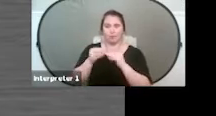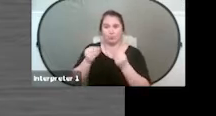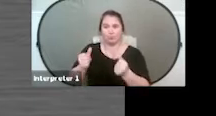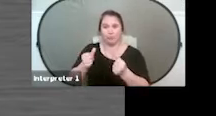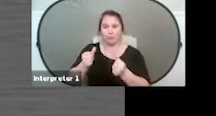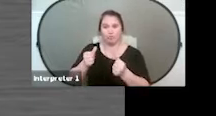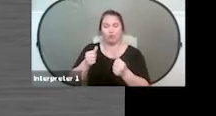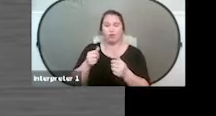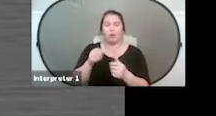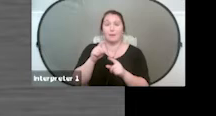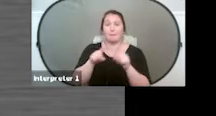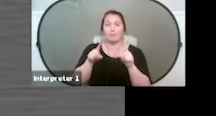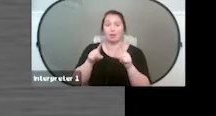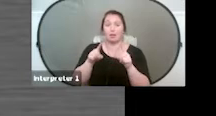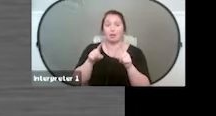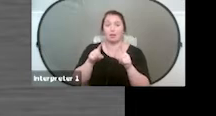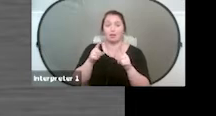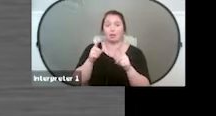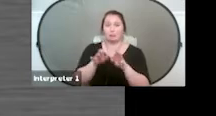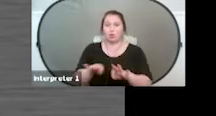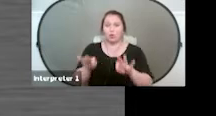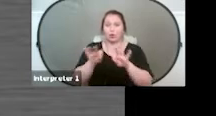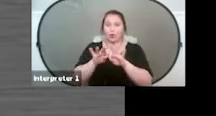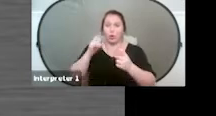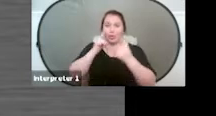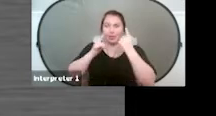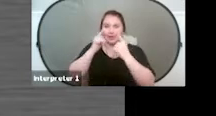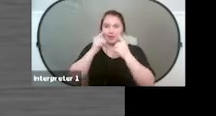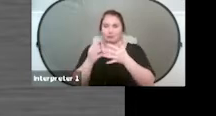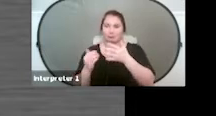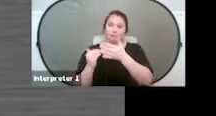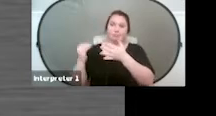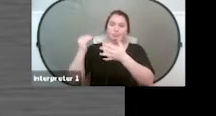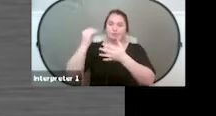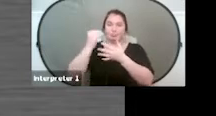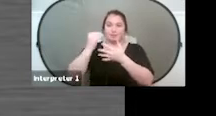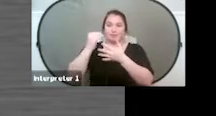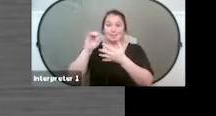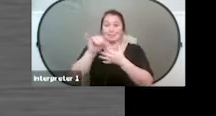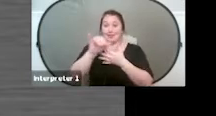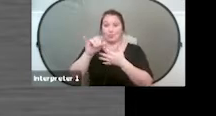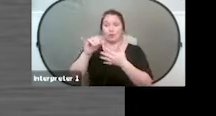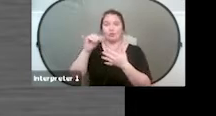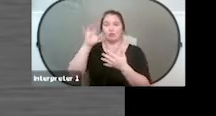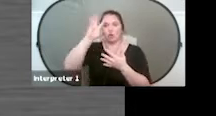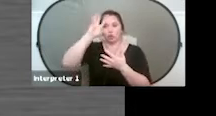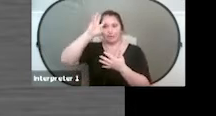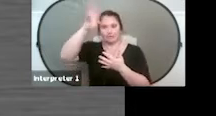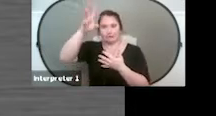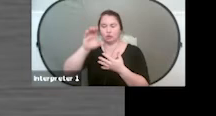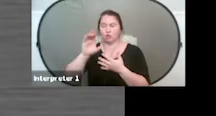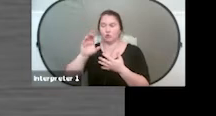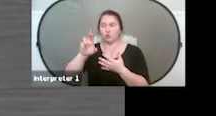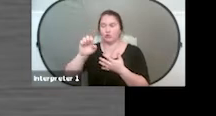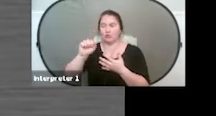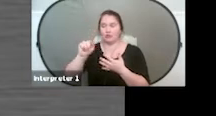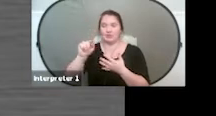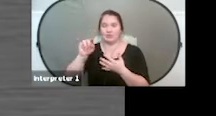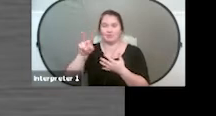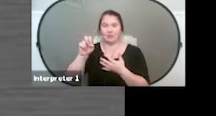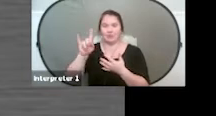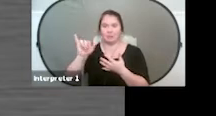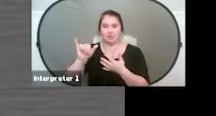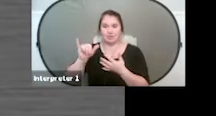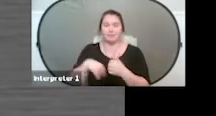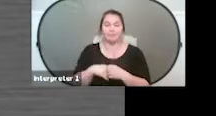but critical thinking had moved up, as had creativity. And so something that was said a little bit ago, as